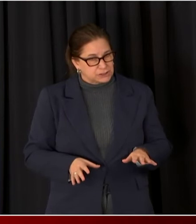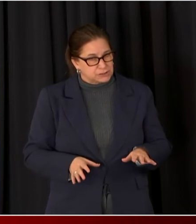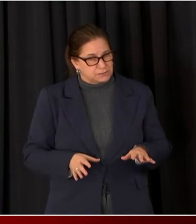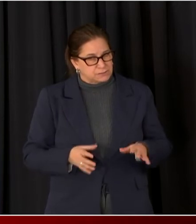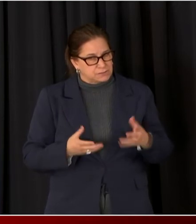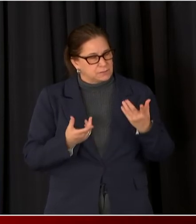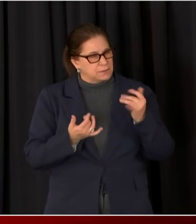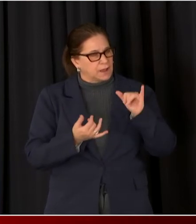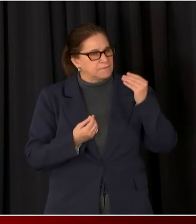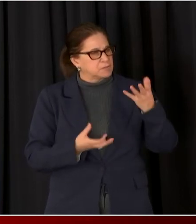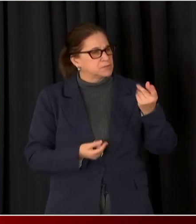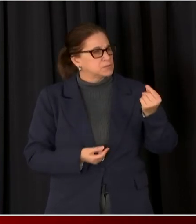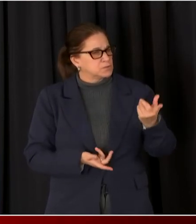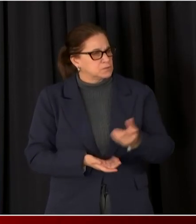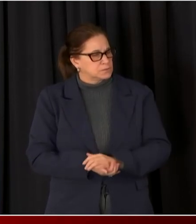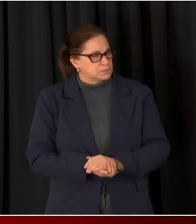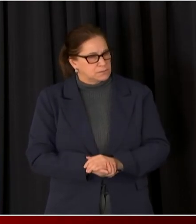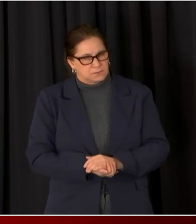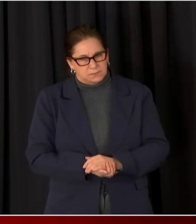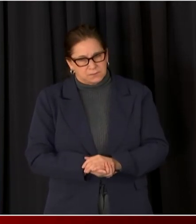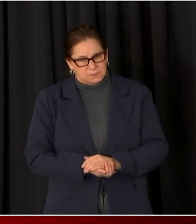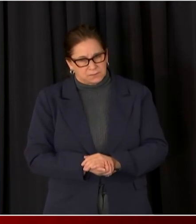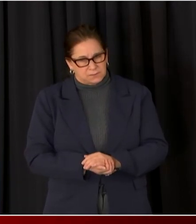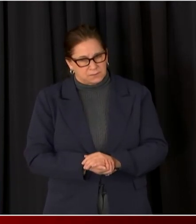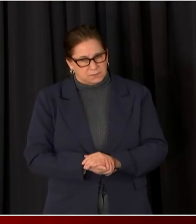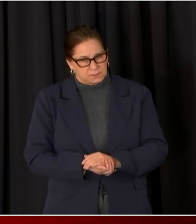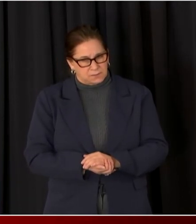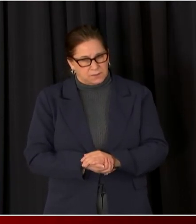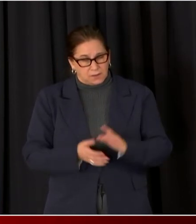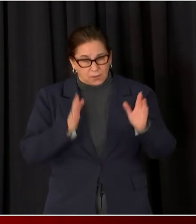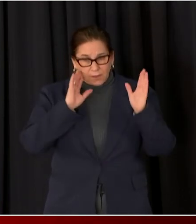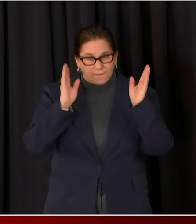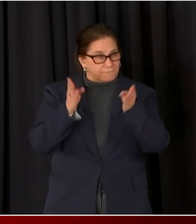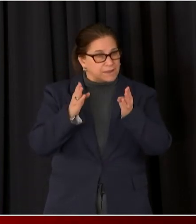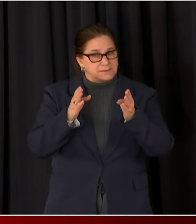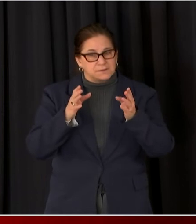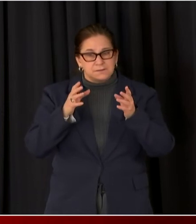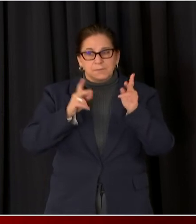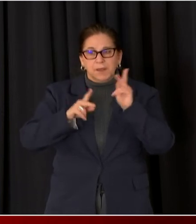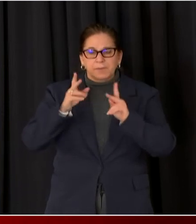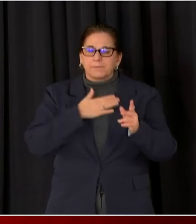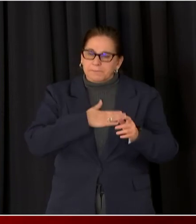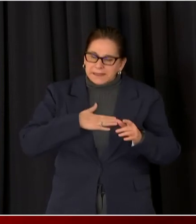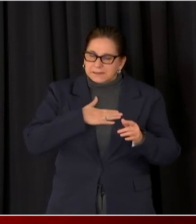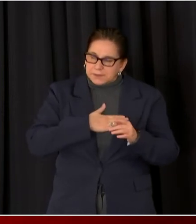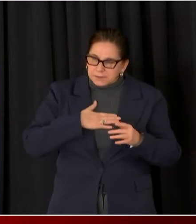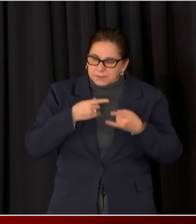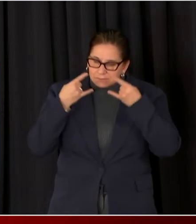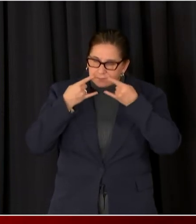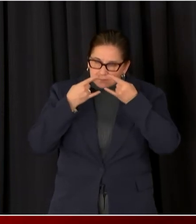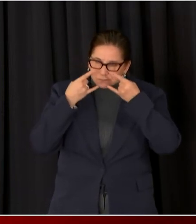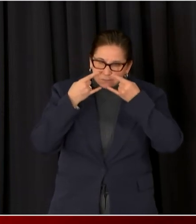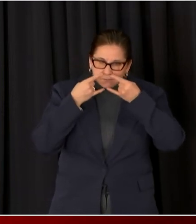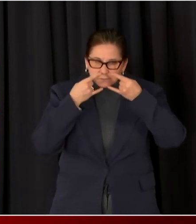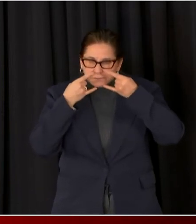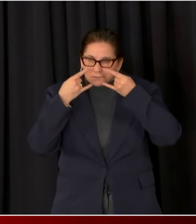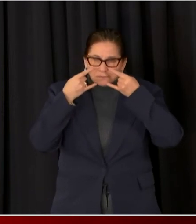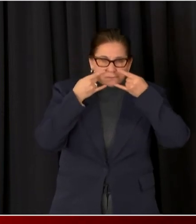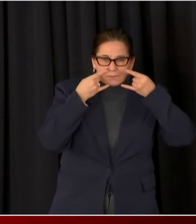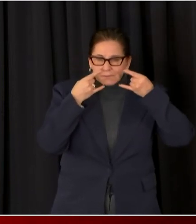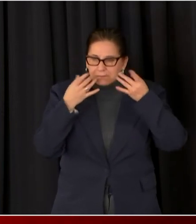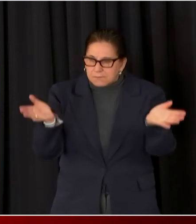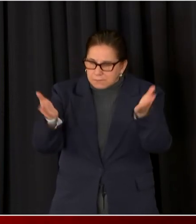young people? And then also, is there more enforcement that's going to be needed in some of these wards where mask wearing or correct mask